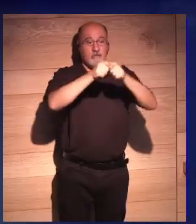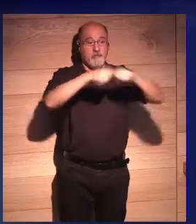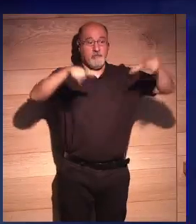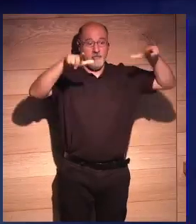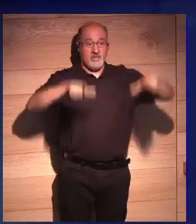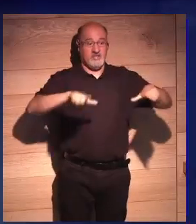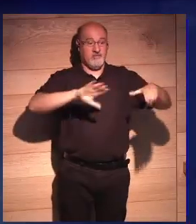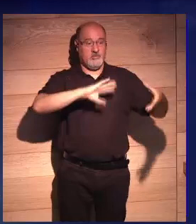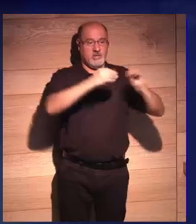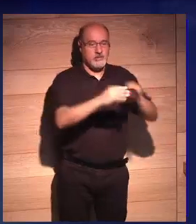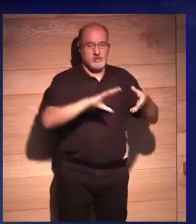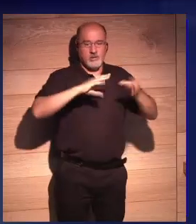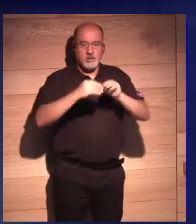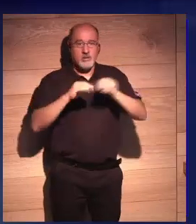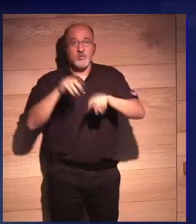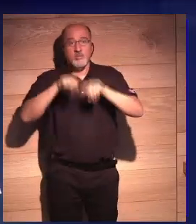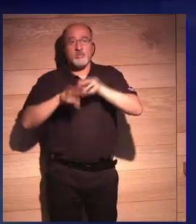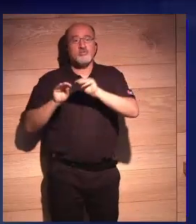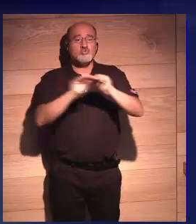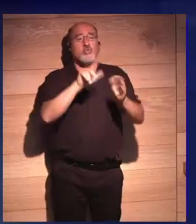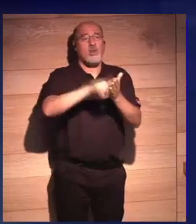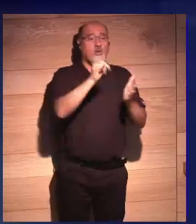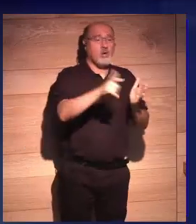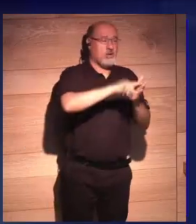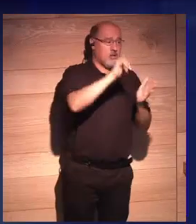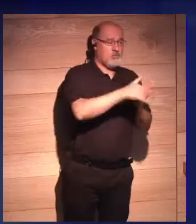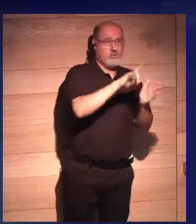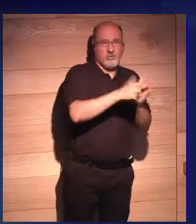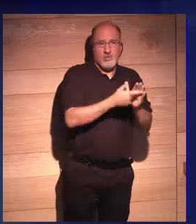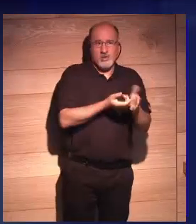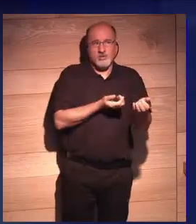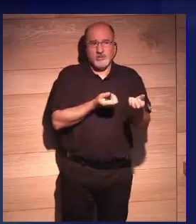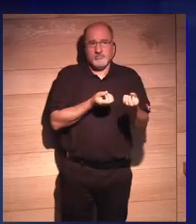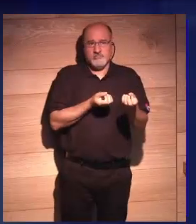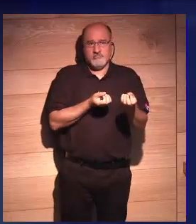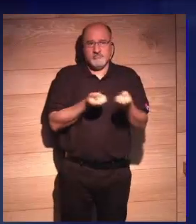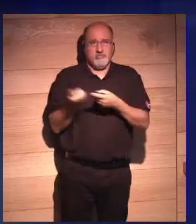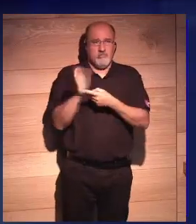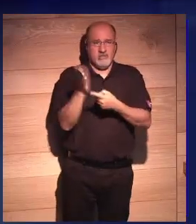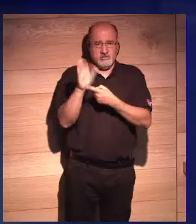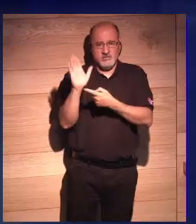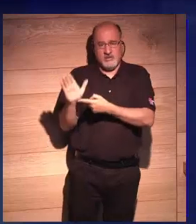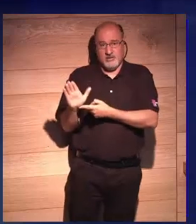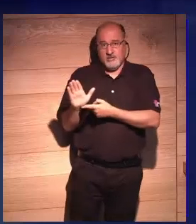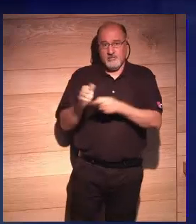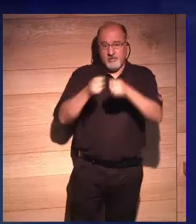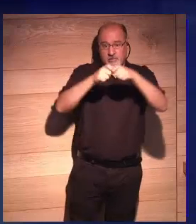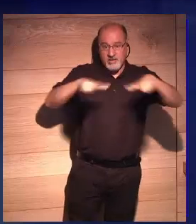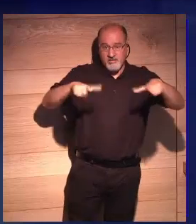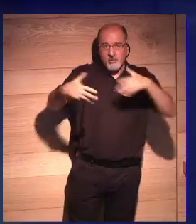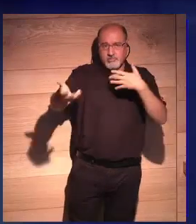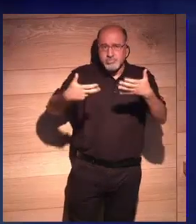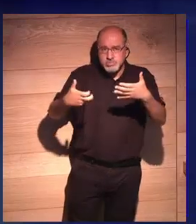to the platform that you have to work with. It is the use of those assets and the use of that language that makes you different